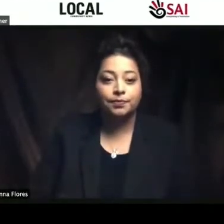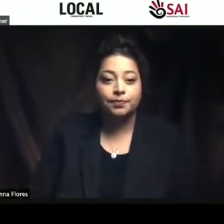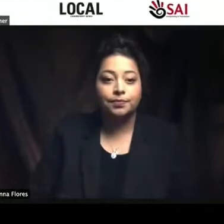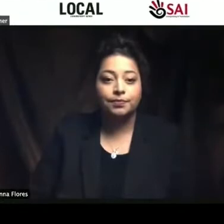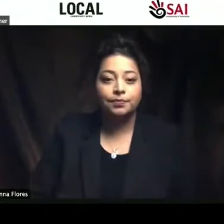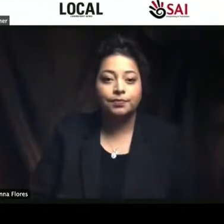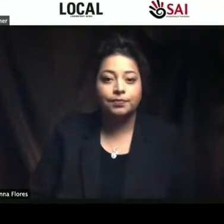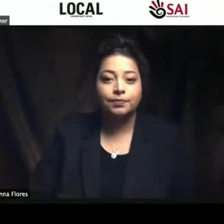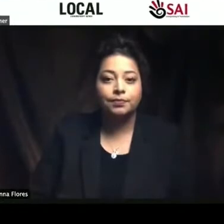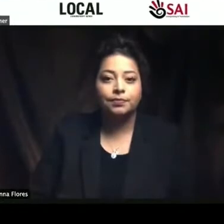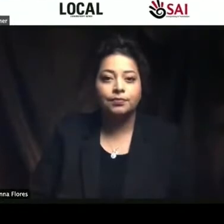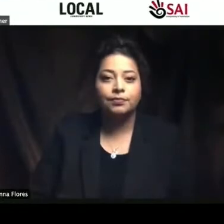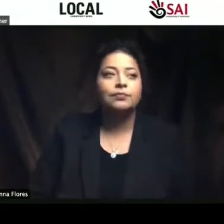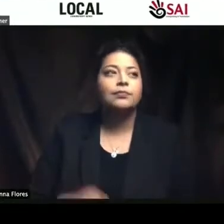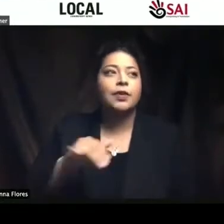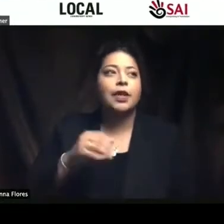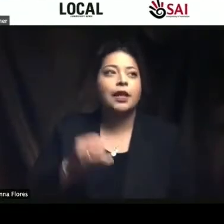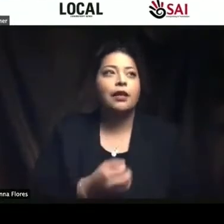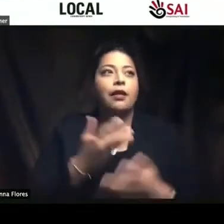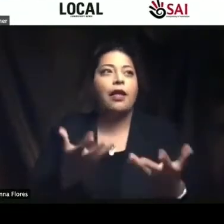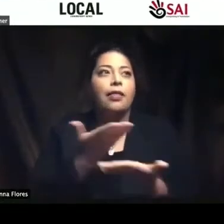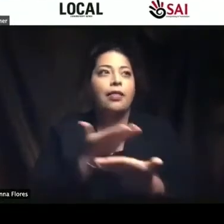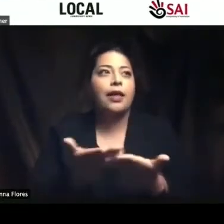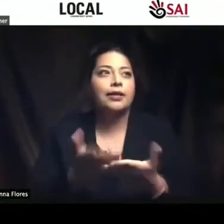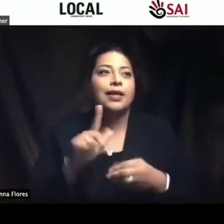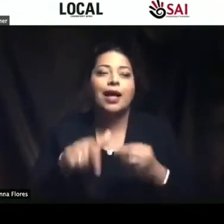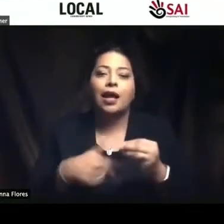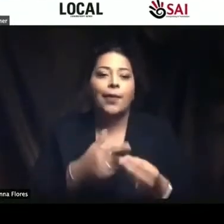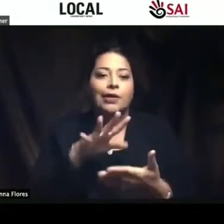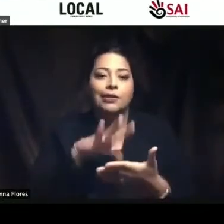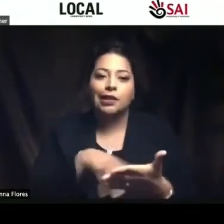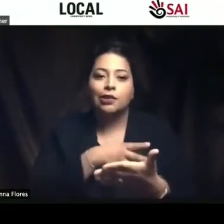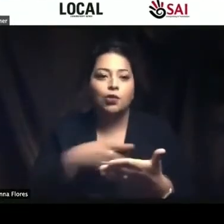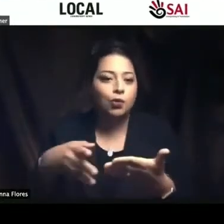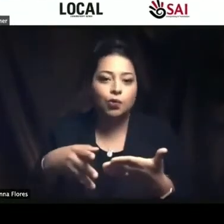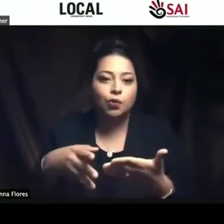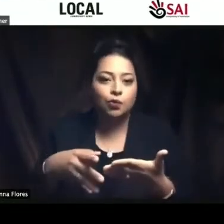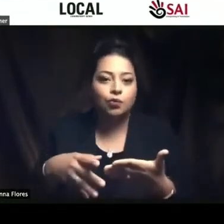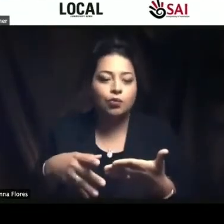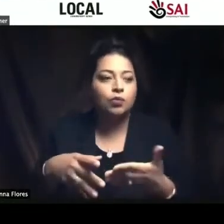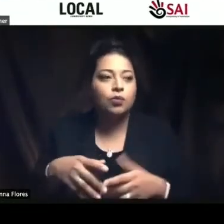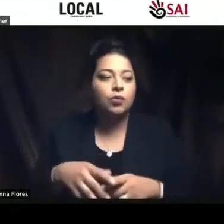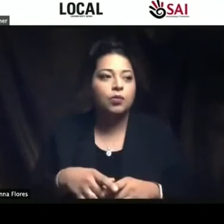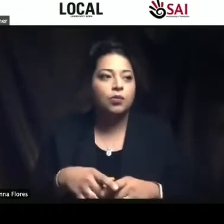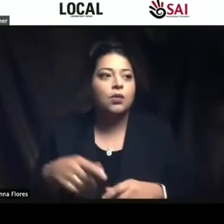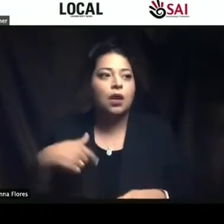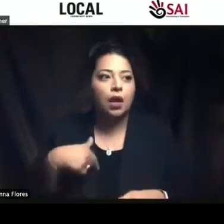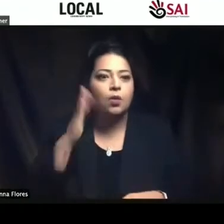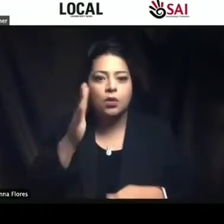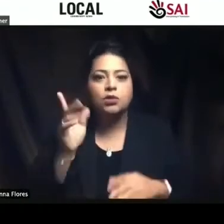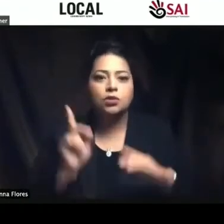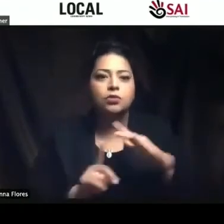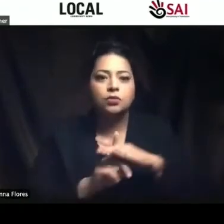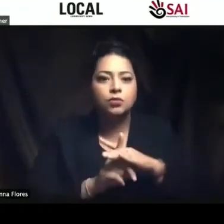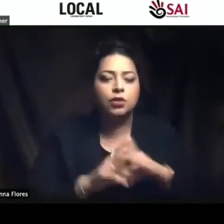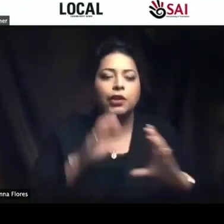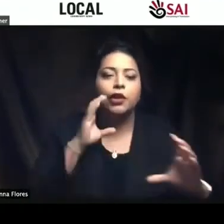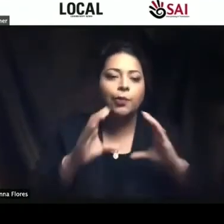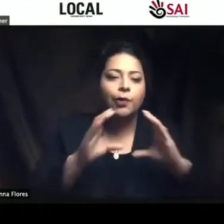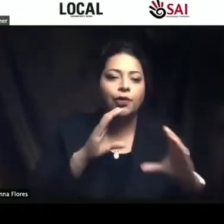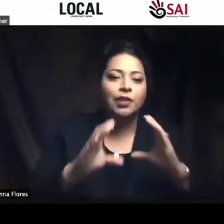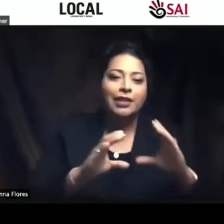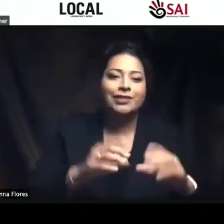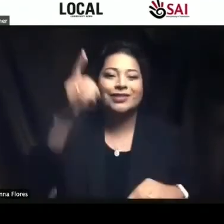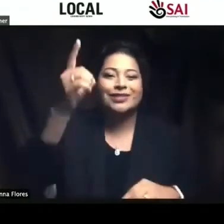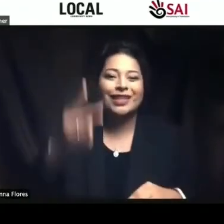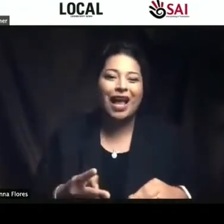Like a lot of things, scheduling. As long as it's scheduled, I'll be there. communication is half the battle. So as